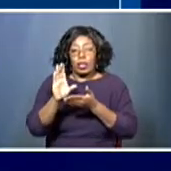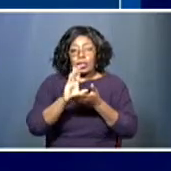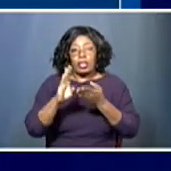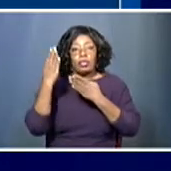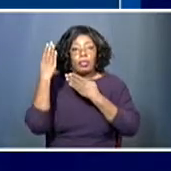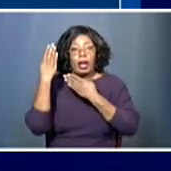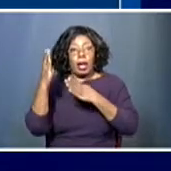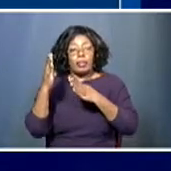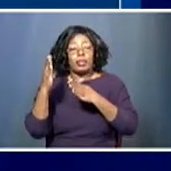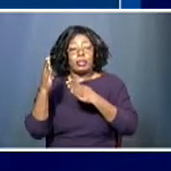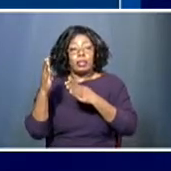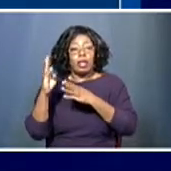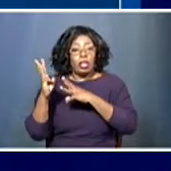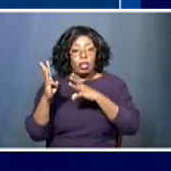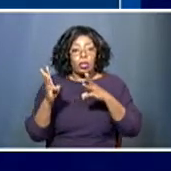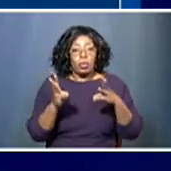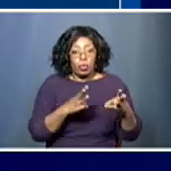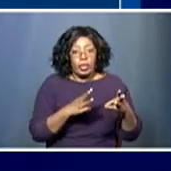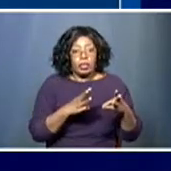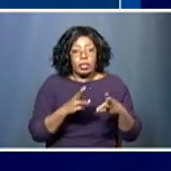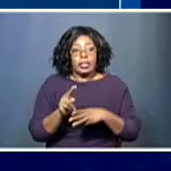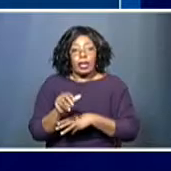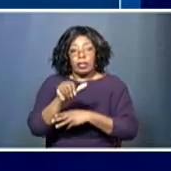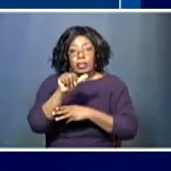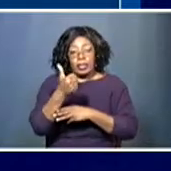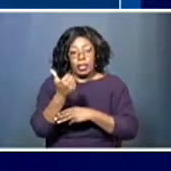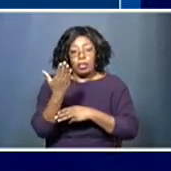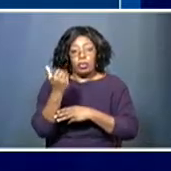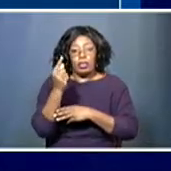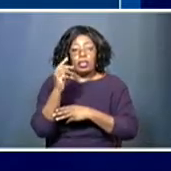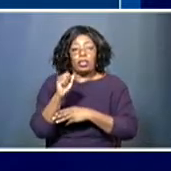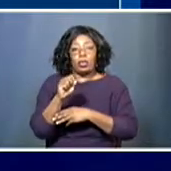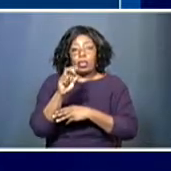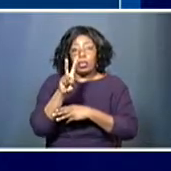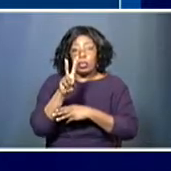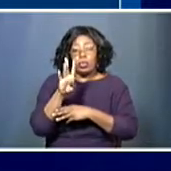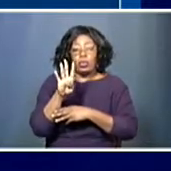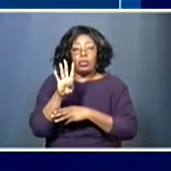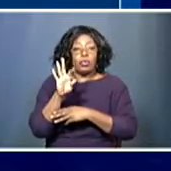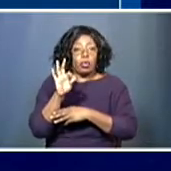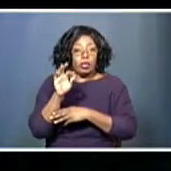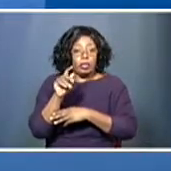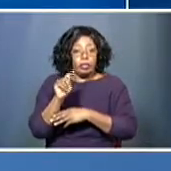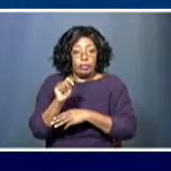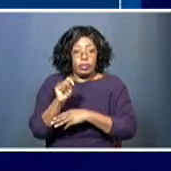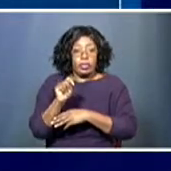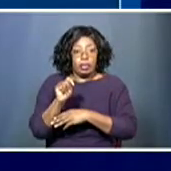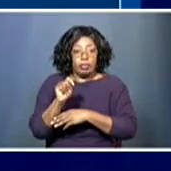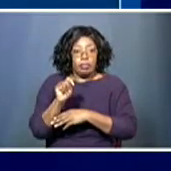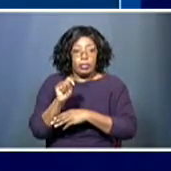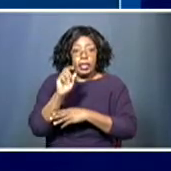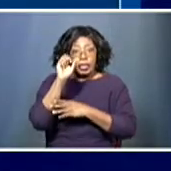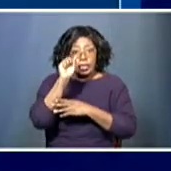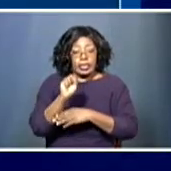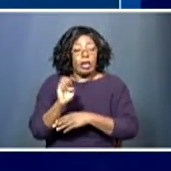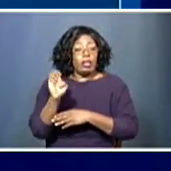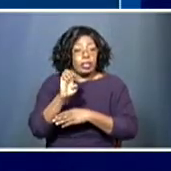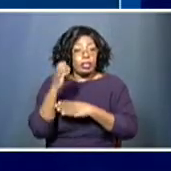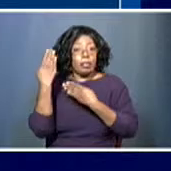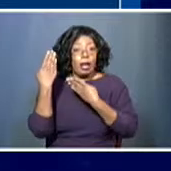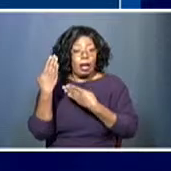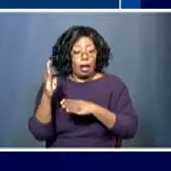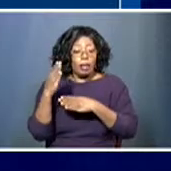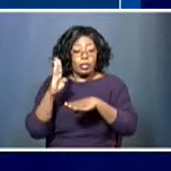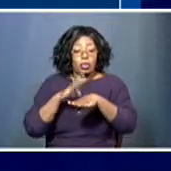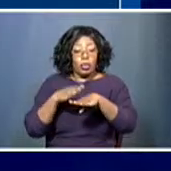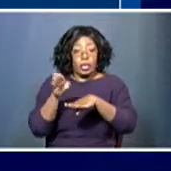Bahamas, the winds are going to back a bit, becoming northeast at 10 to 15 knots, wave heights remaining at 2 to 4 feet. In the southeast Bahamas, caution